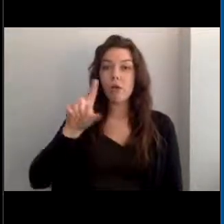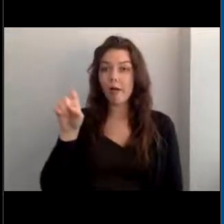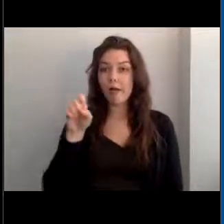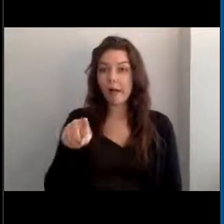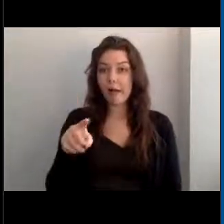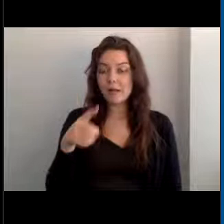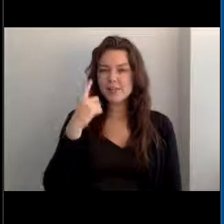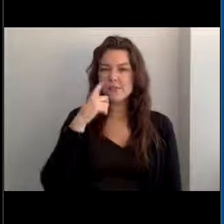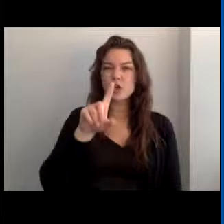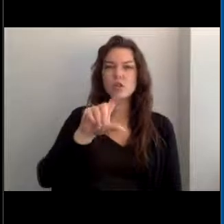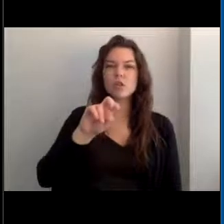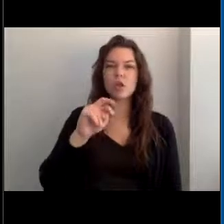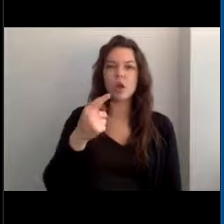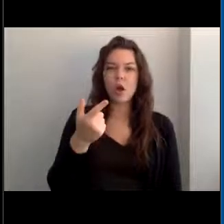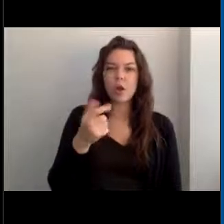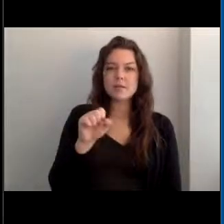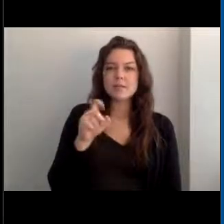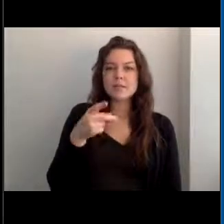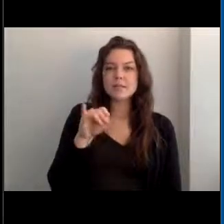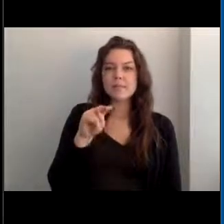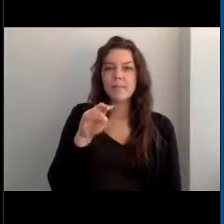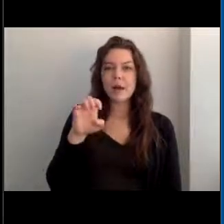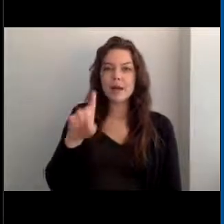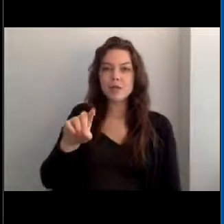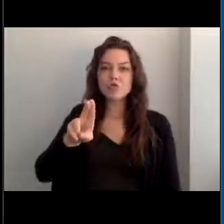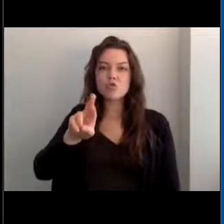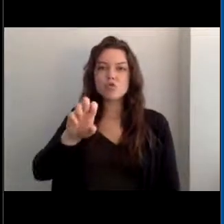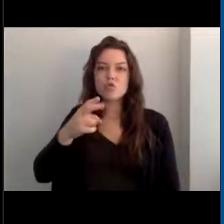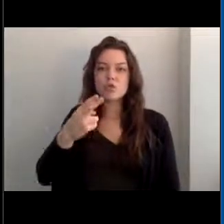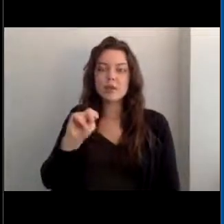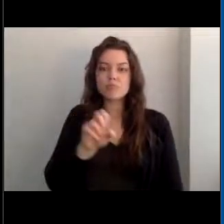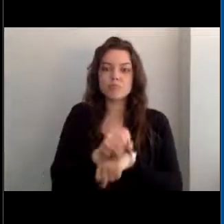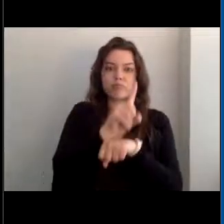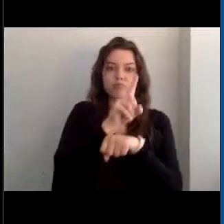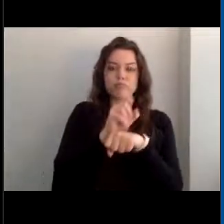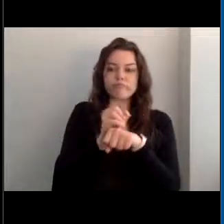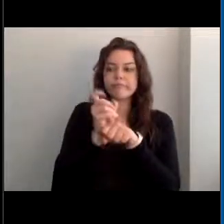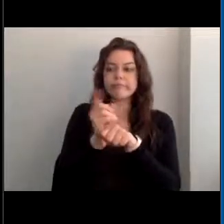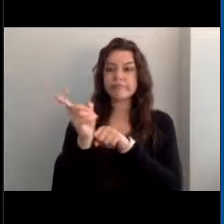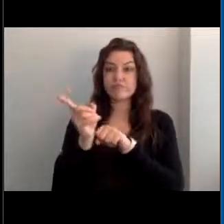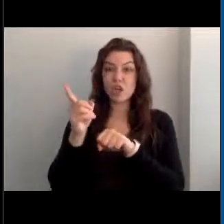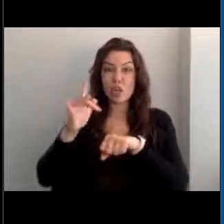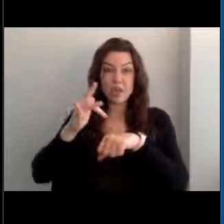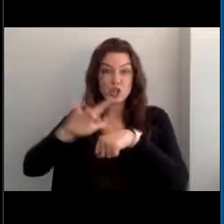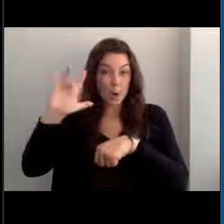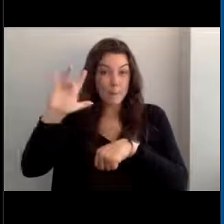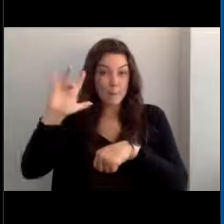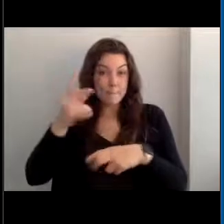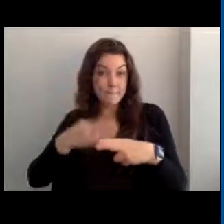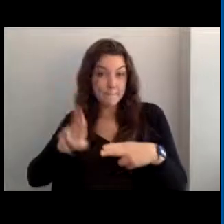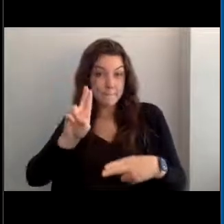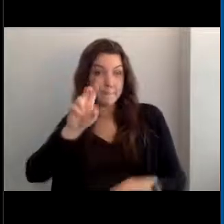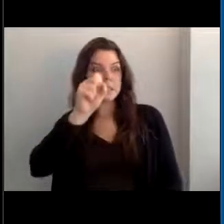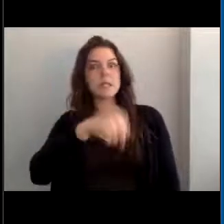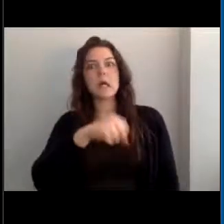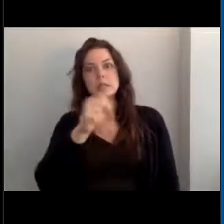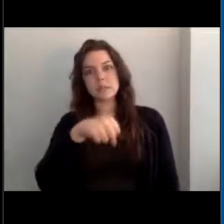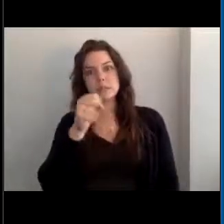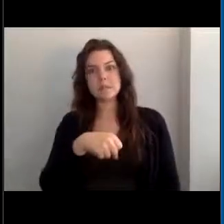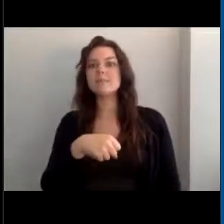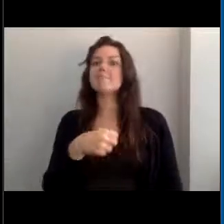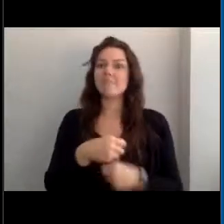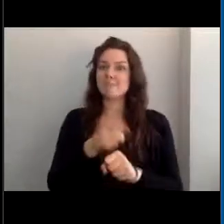sea urchin, are those spines sharp like a needle? They are very sharp, and it's something you need to make sure you don't bump